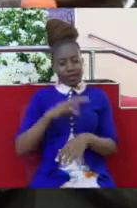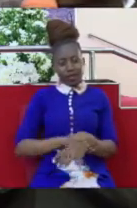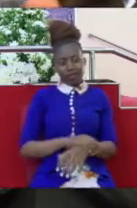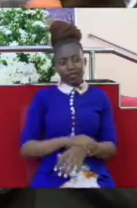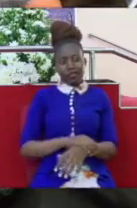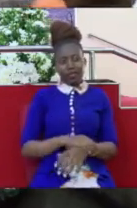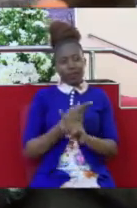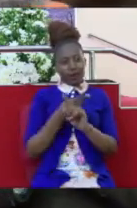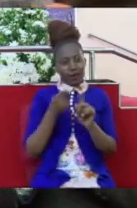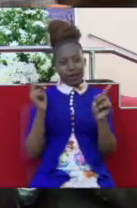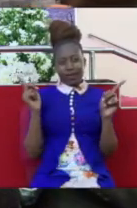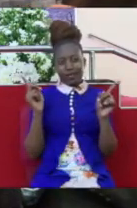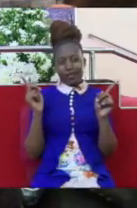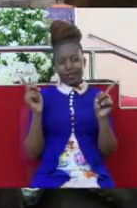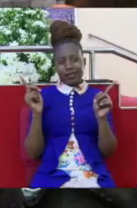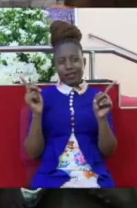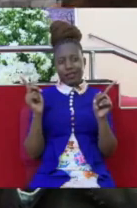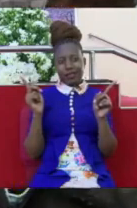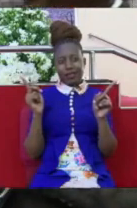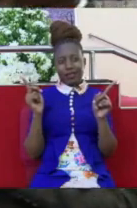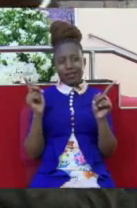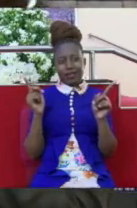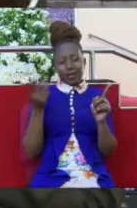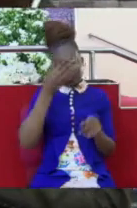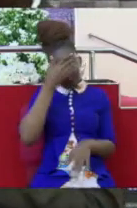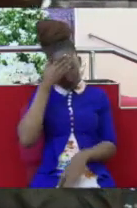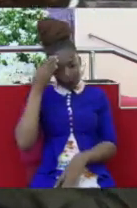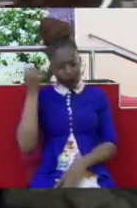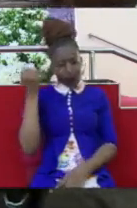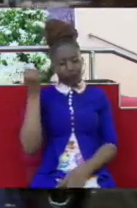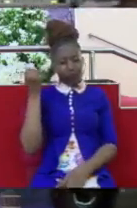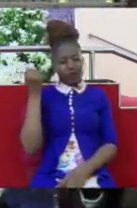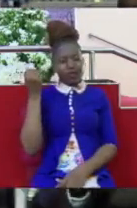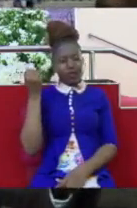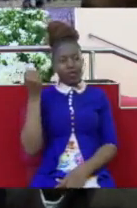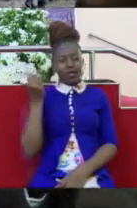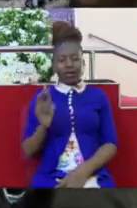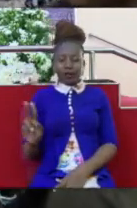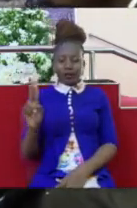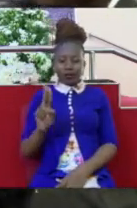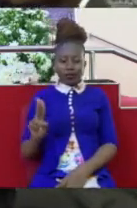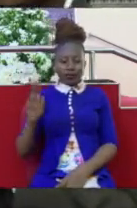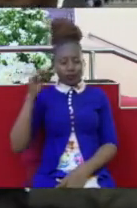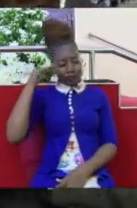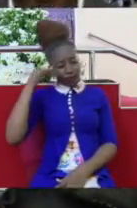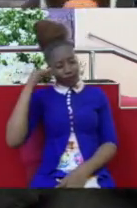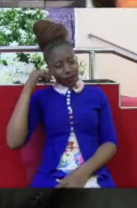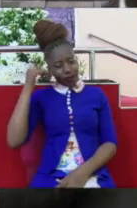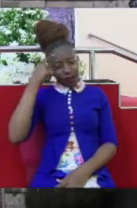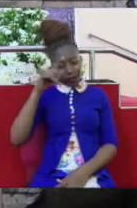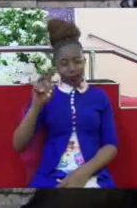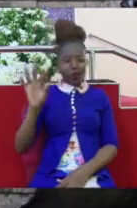But lakini they forgot that they had used their phone for a fuluzi loan.